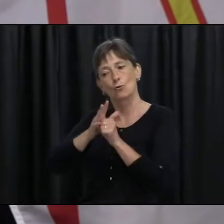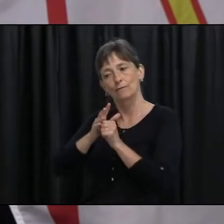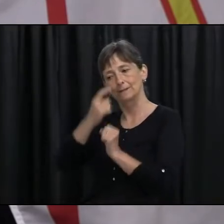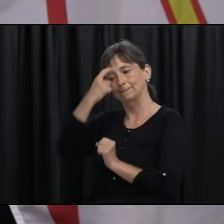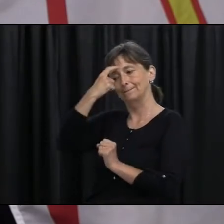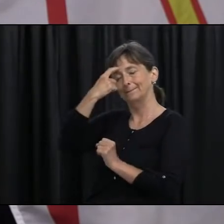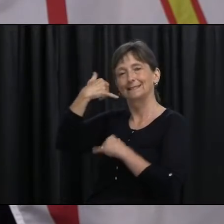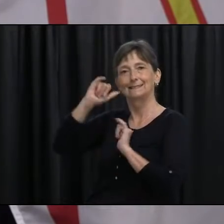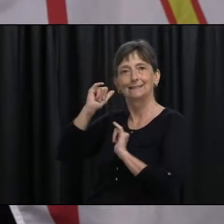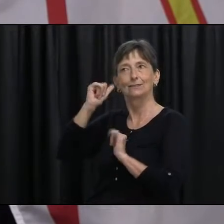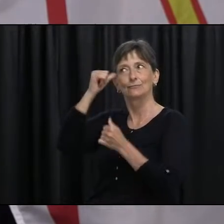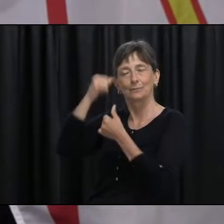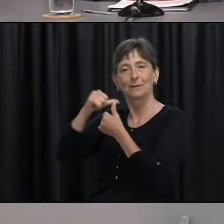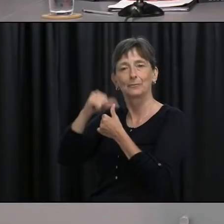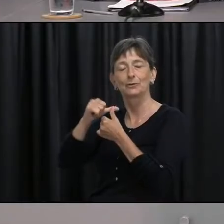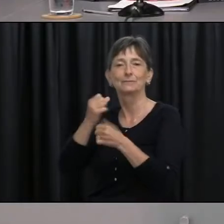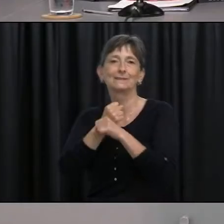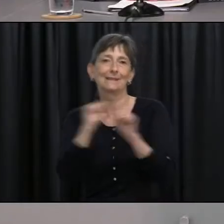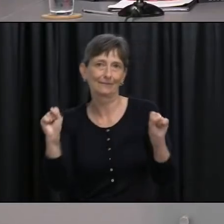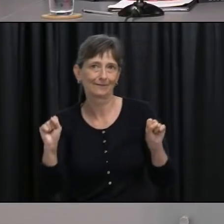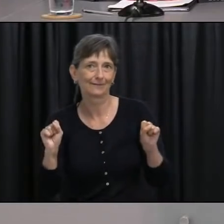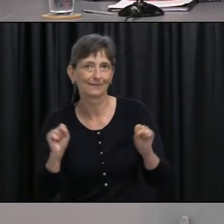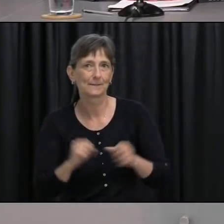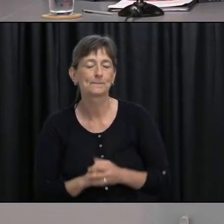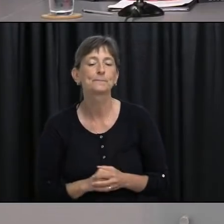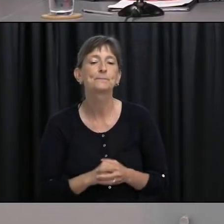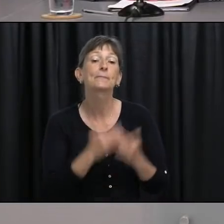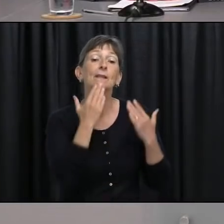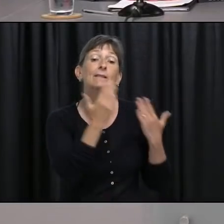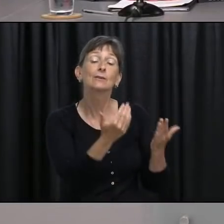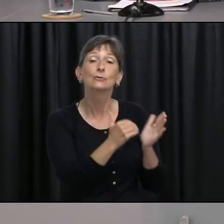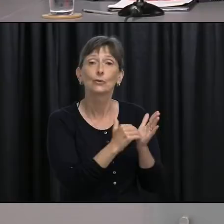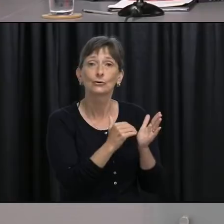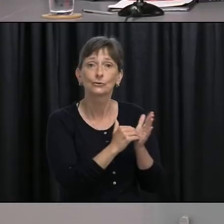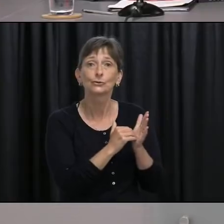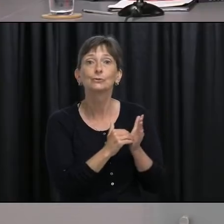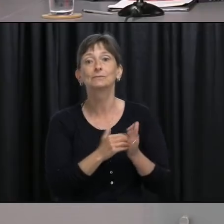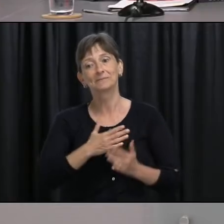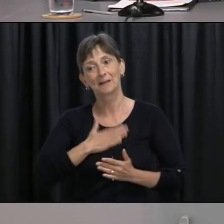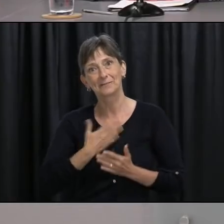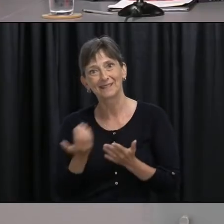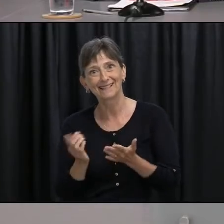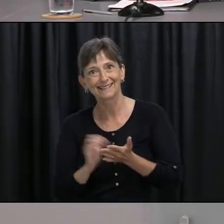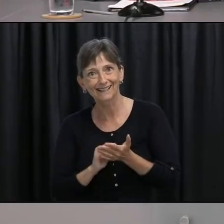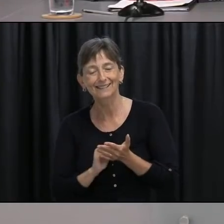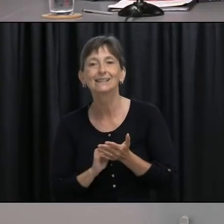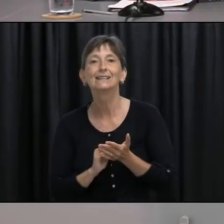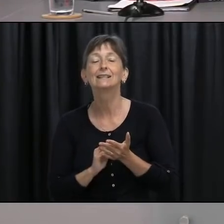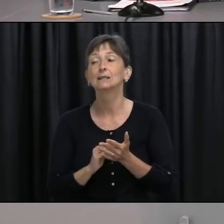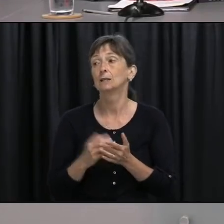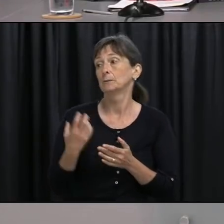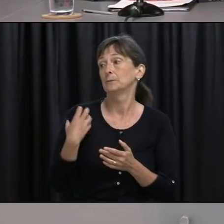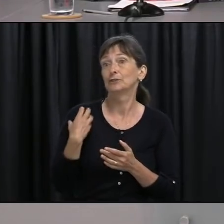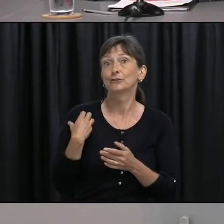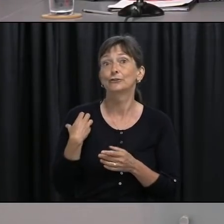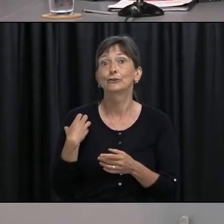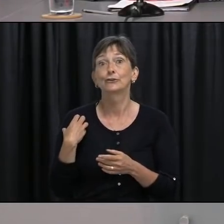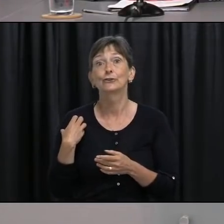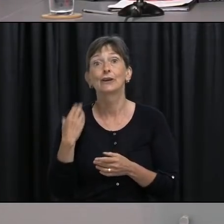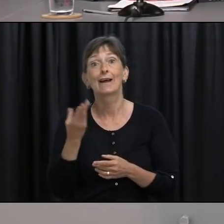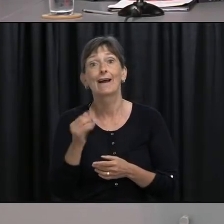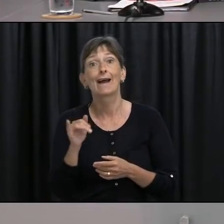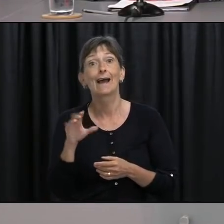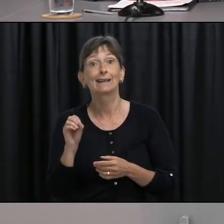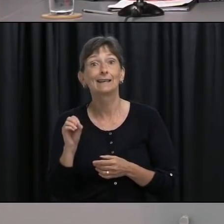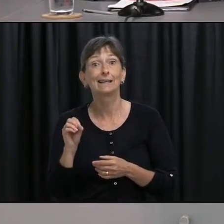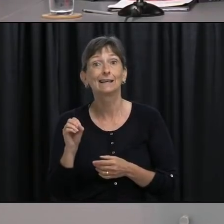you. Thank you, Dr. Fitzgerald. I'm also pleased today to be joined with Minister Haggie virtually